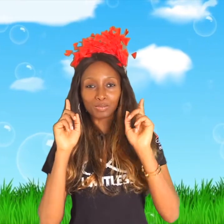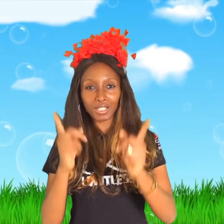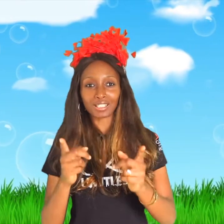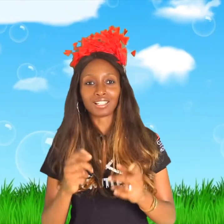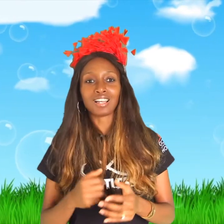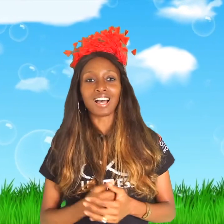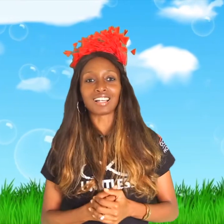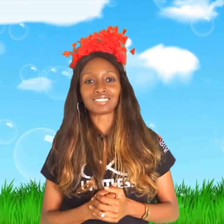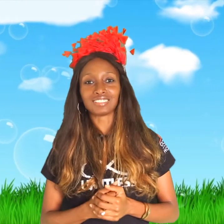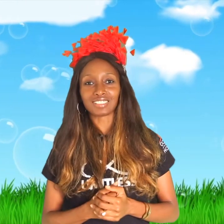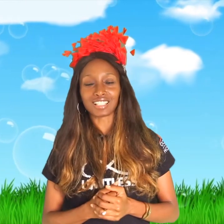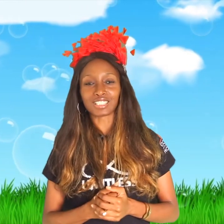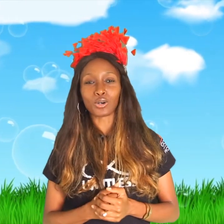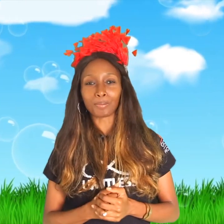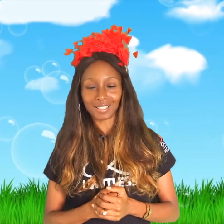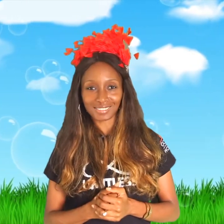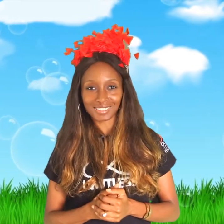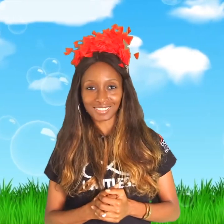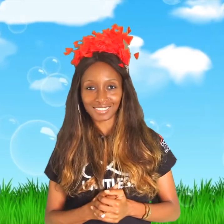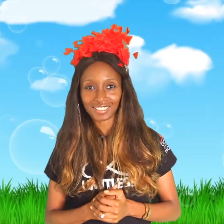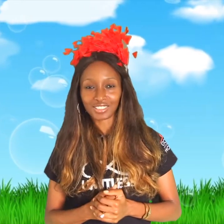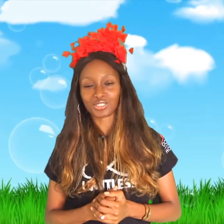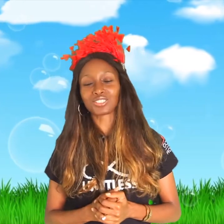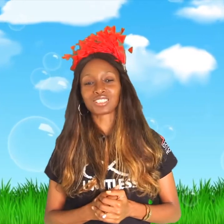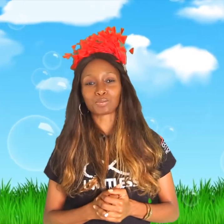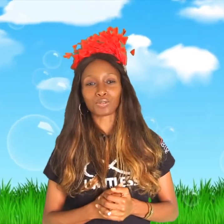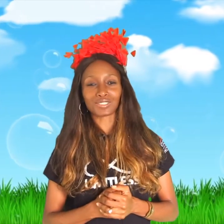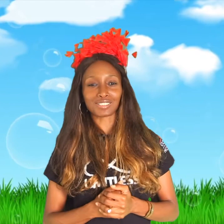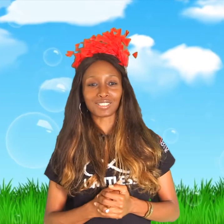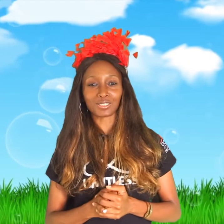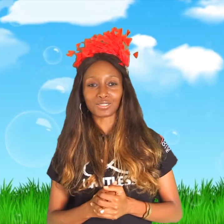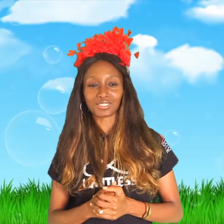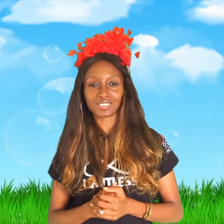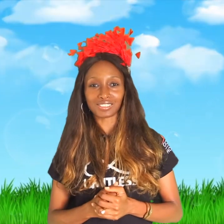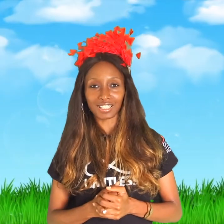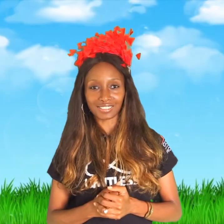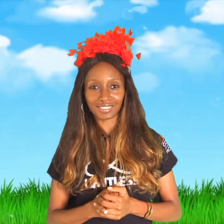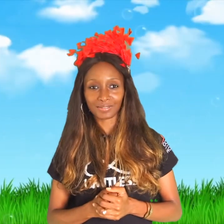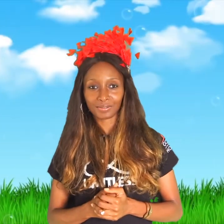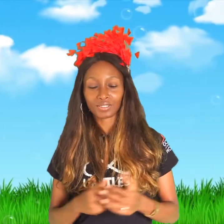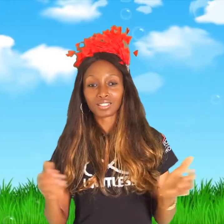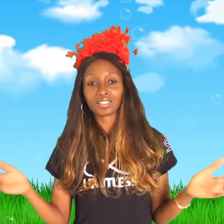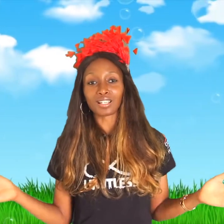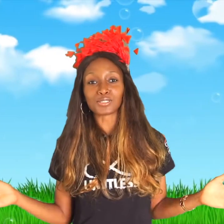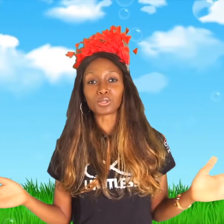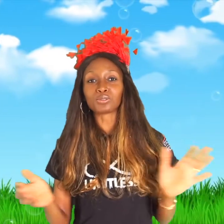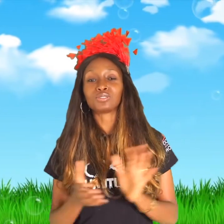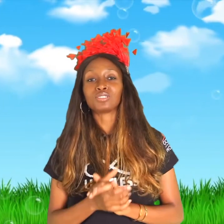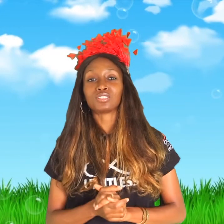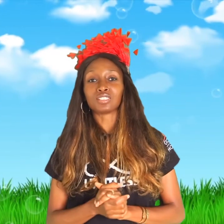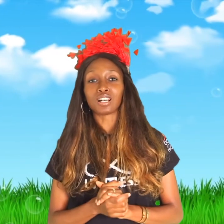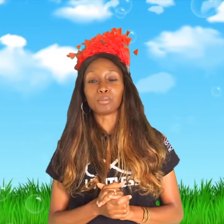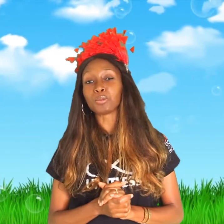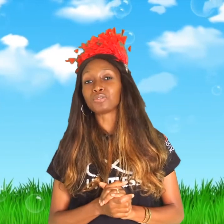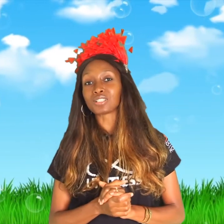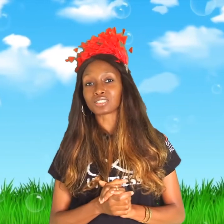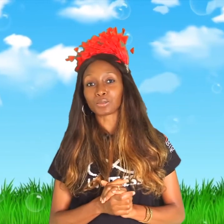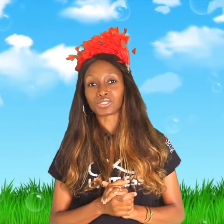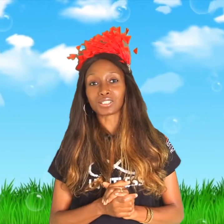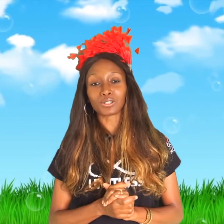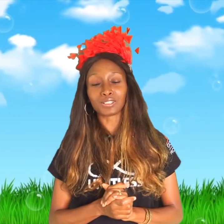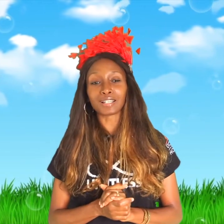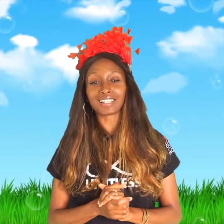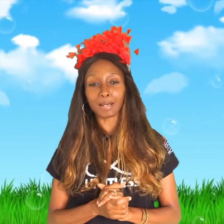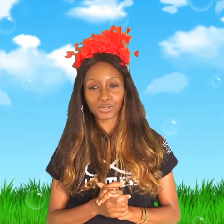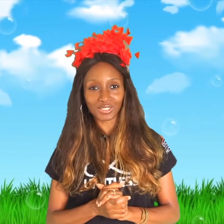we will speak as He commands, just as Prophet Ezekiel said. And so, our memory verse,